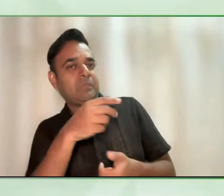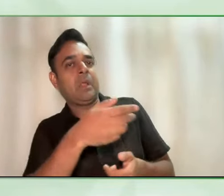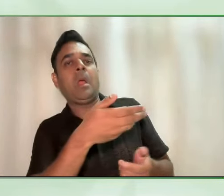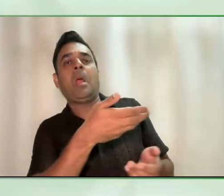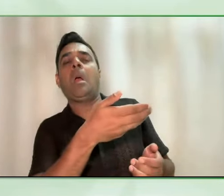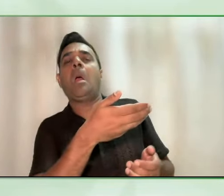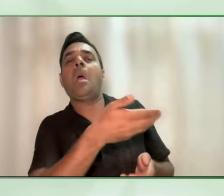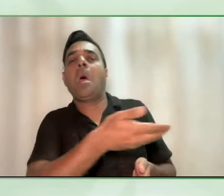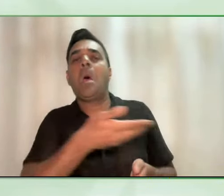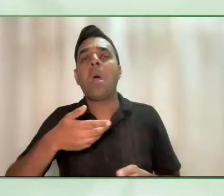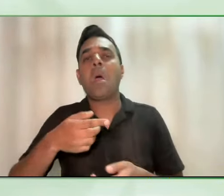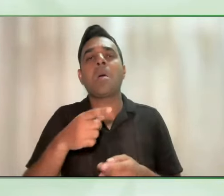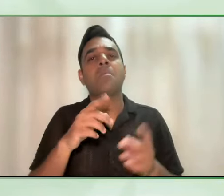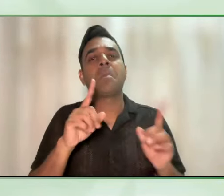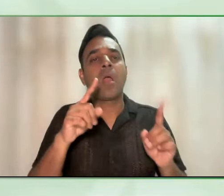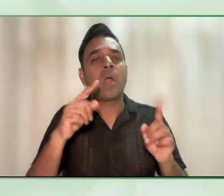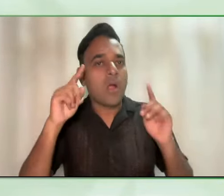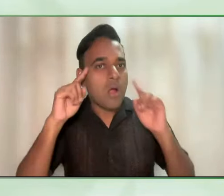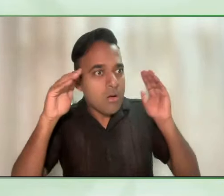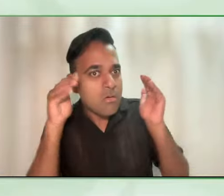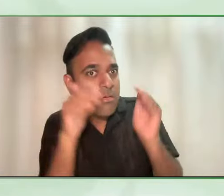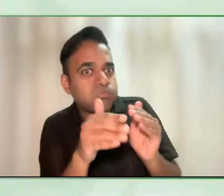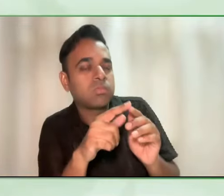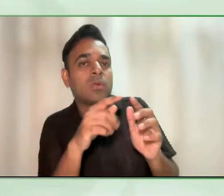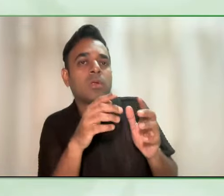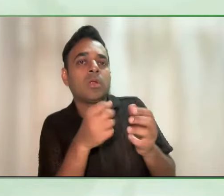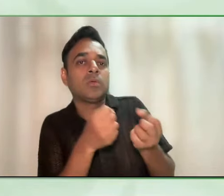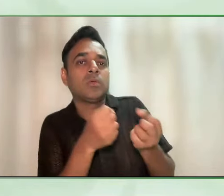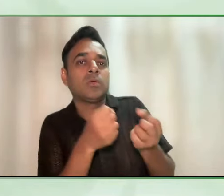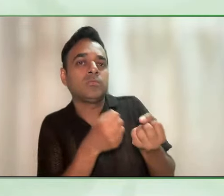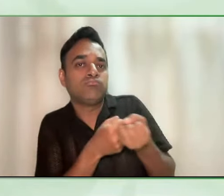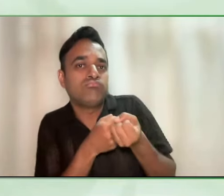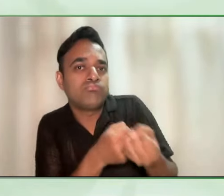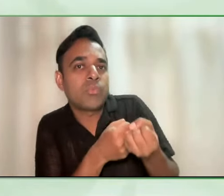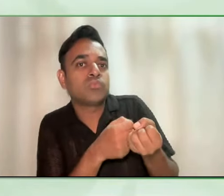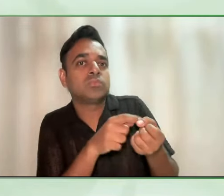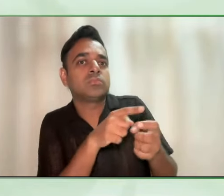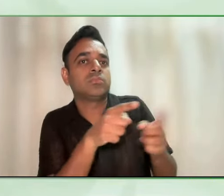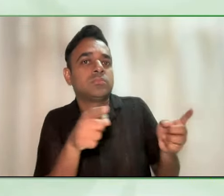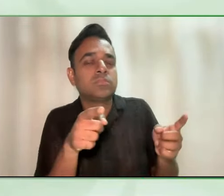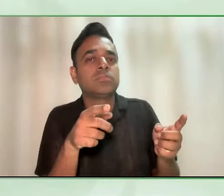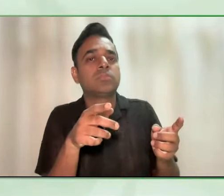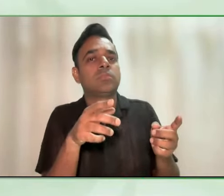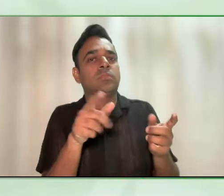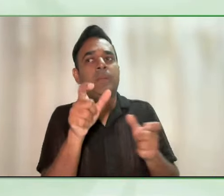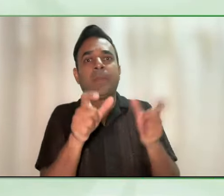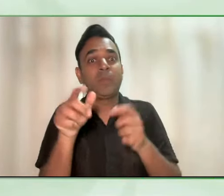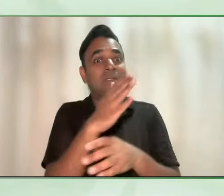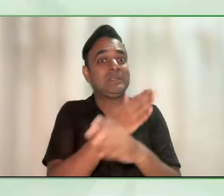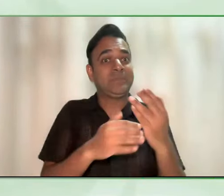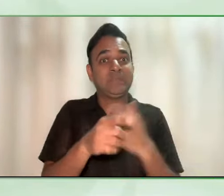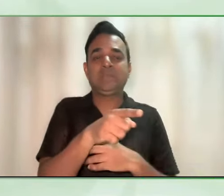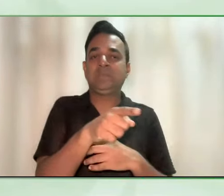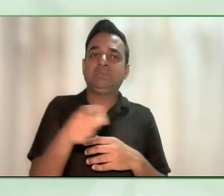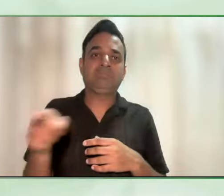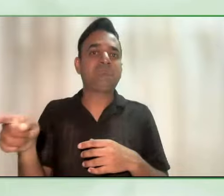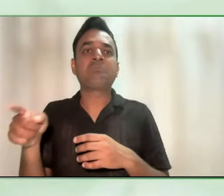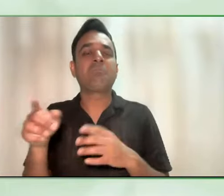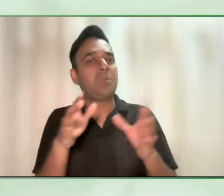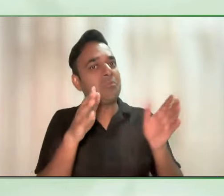citizens, including people with disabilities and their families. We find it difficult to open a channel